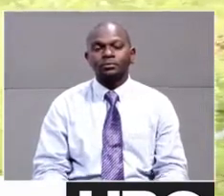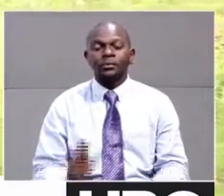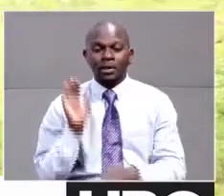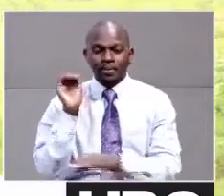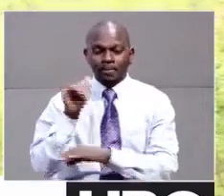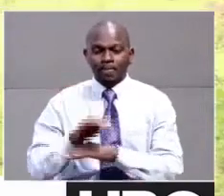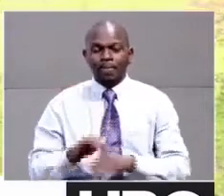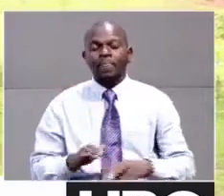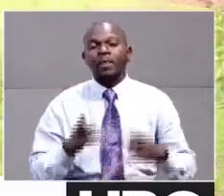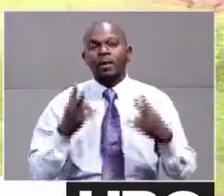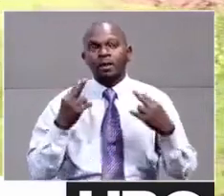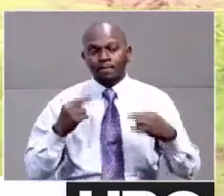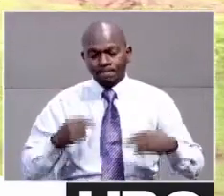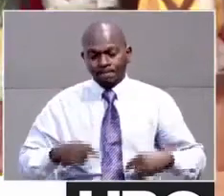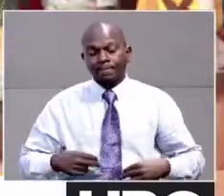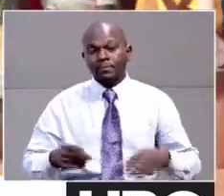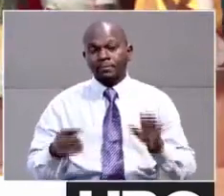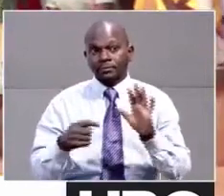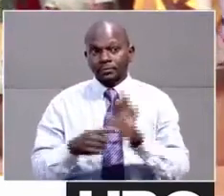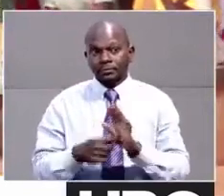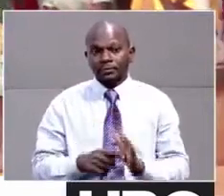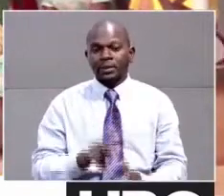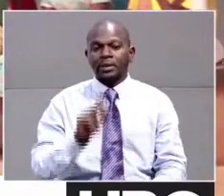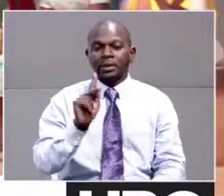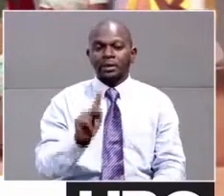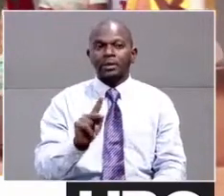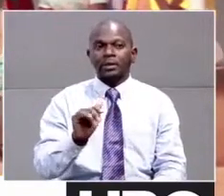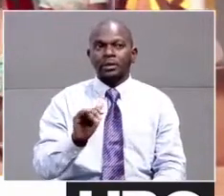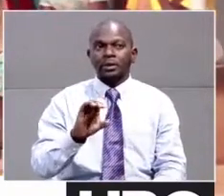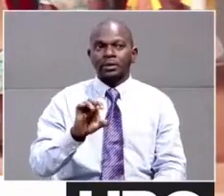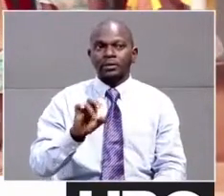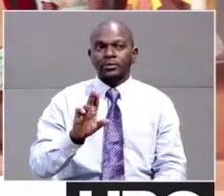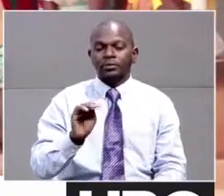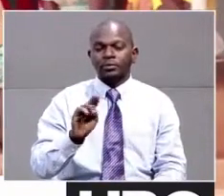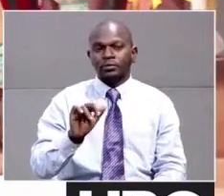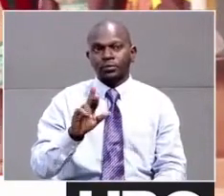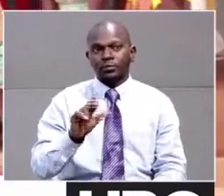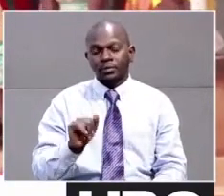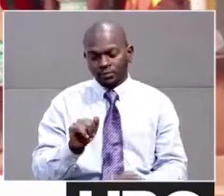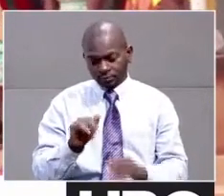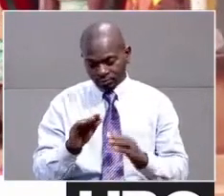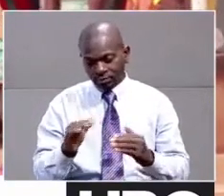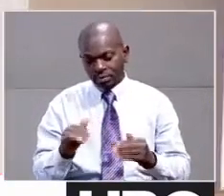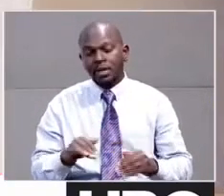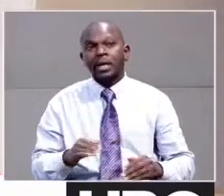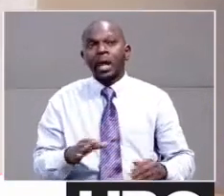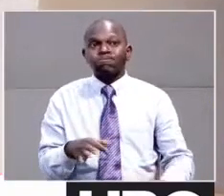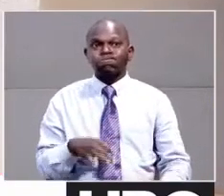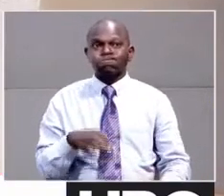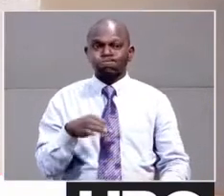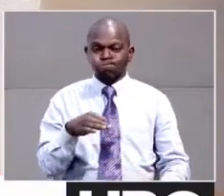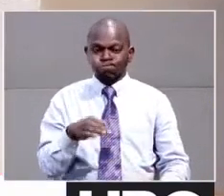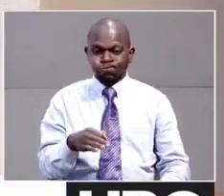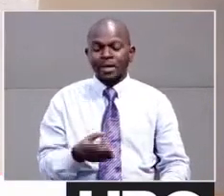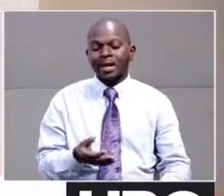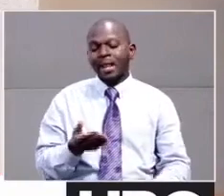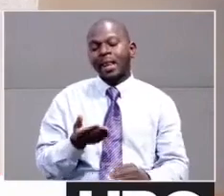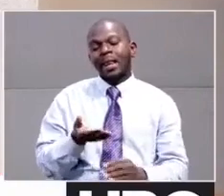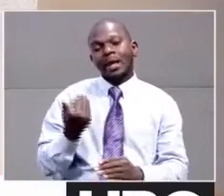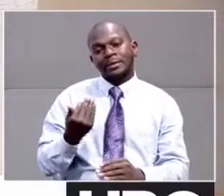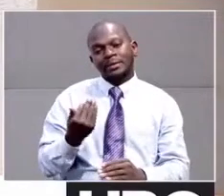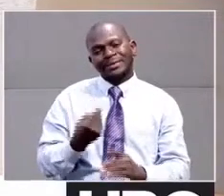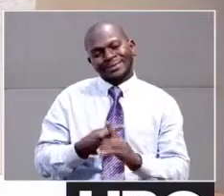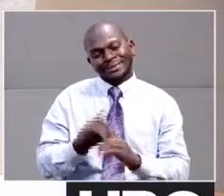Bukedea Health Department records indicate that Kachumbala Health Center 3 has lost 4 expectant mothers within the last